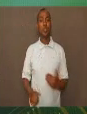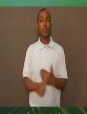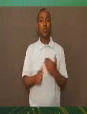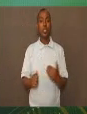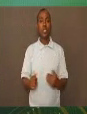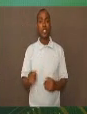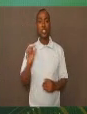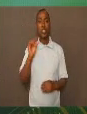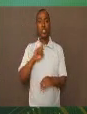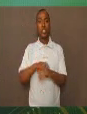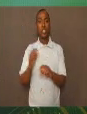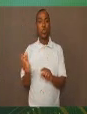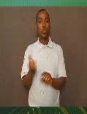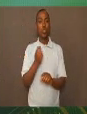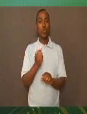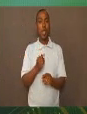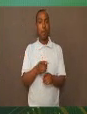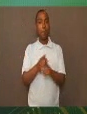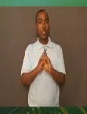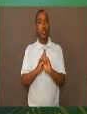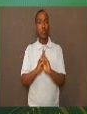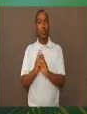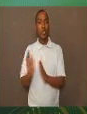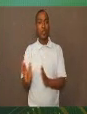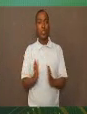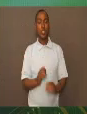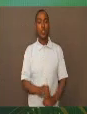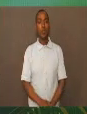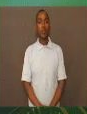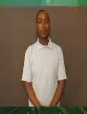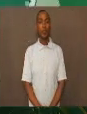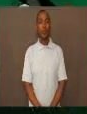Take a few minutes to answer this question.